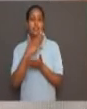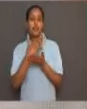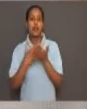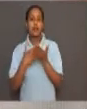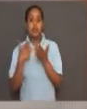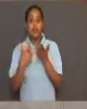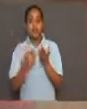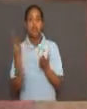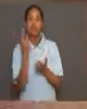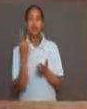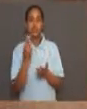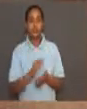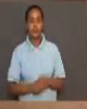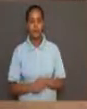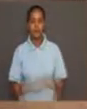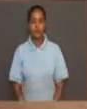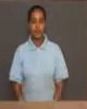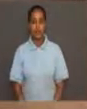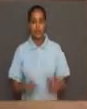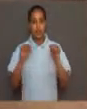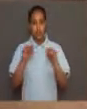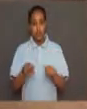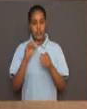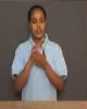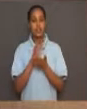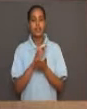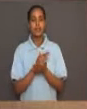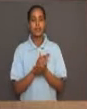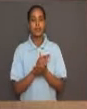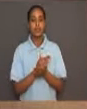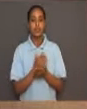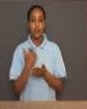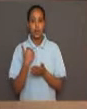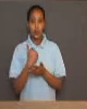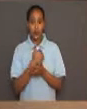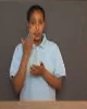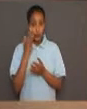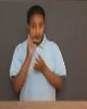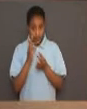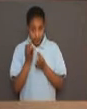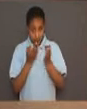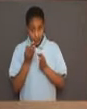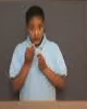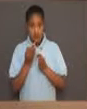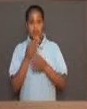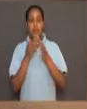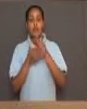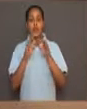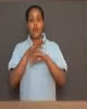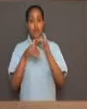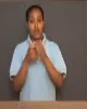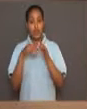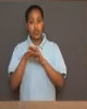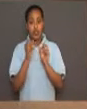its uses. In today's lesson, we will explain the steps involved in